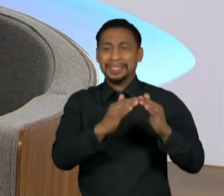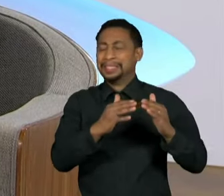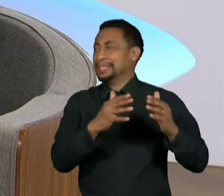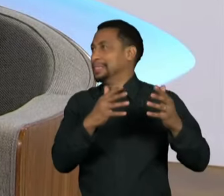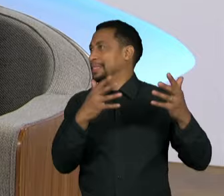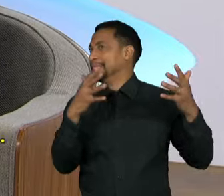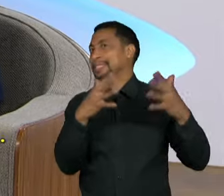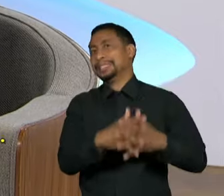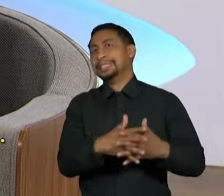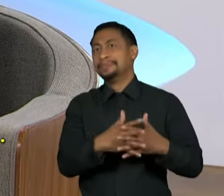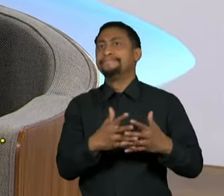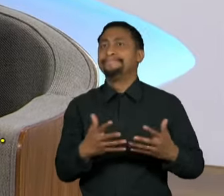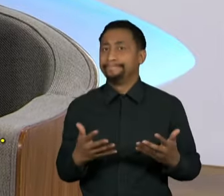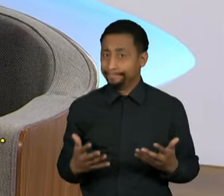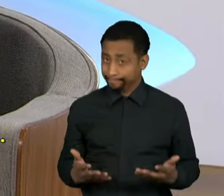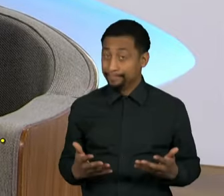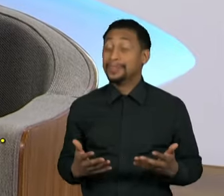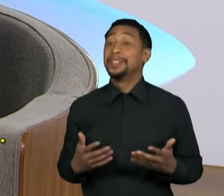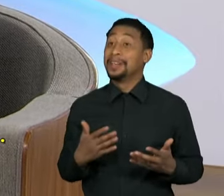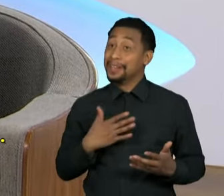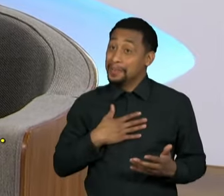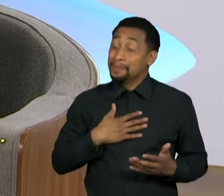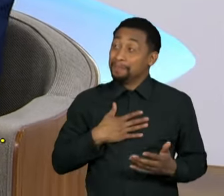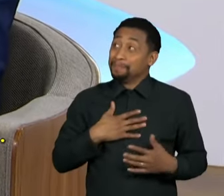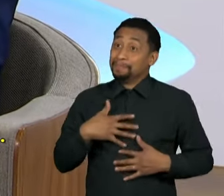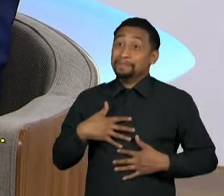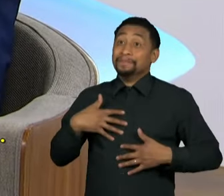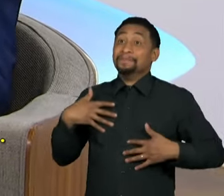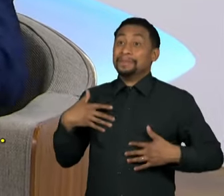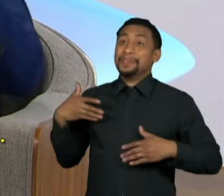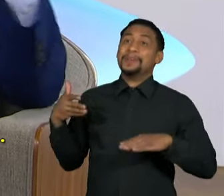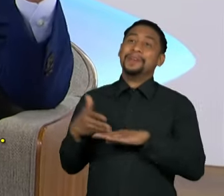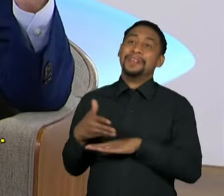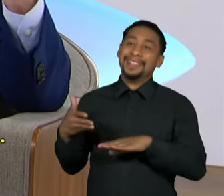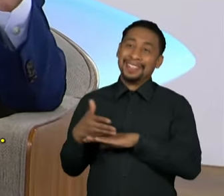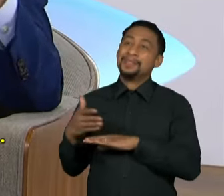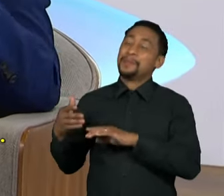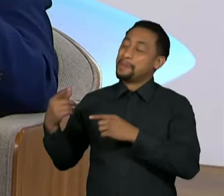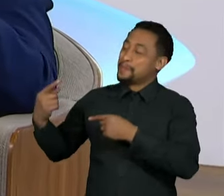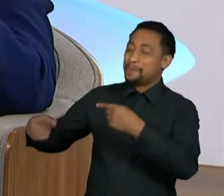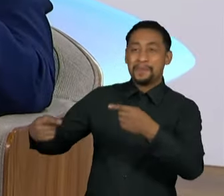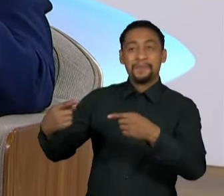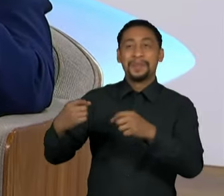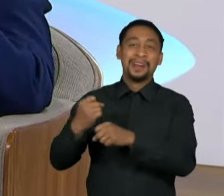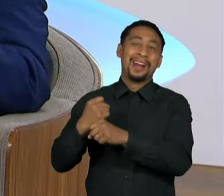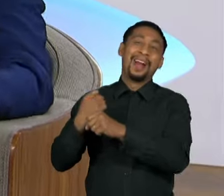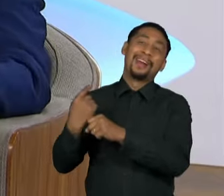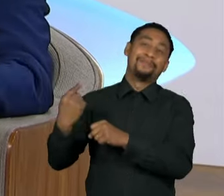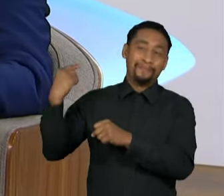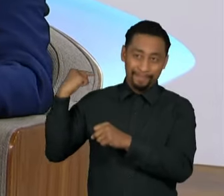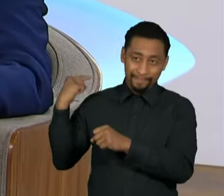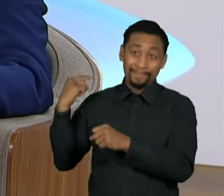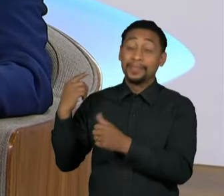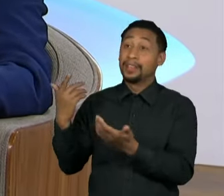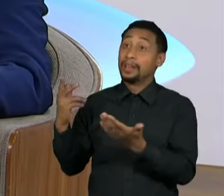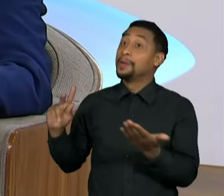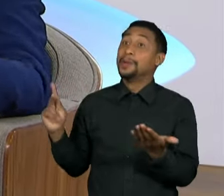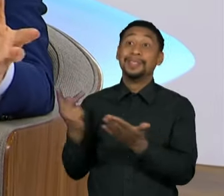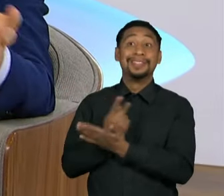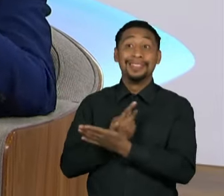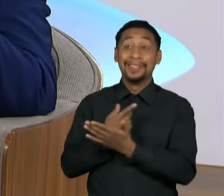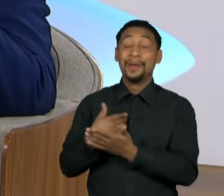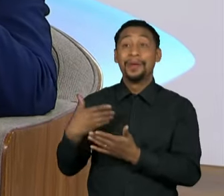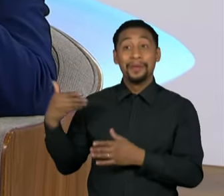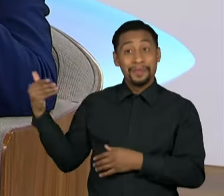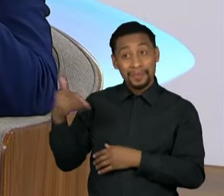the favela. And I was privileged to join one of these dialogues some years ago. And there he appeared